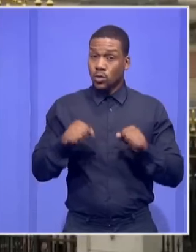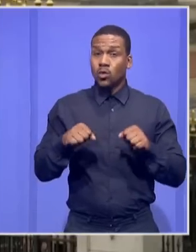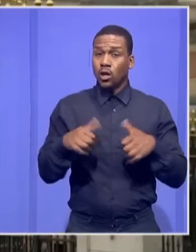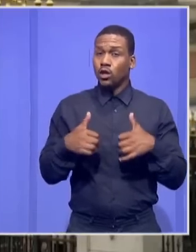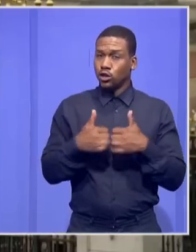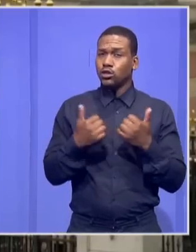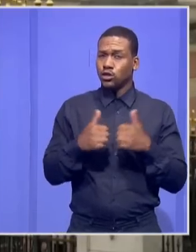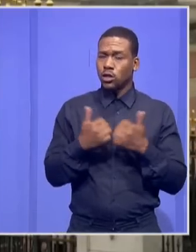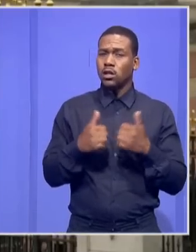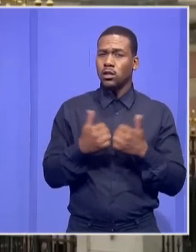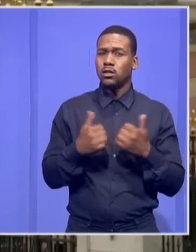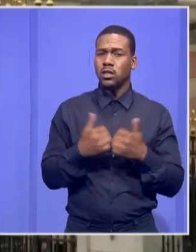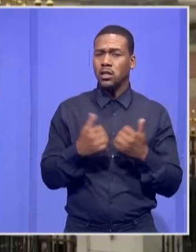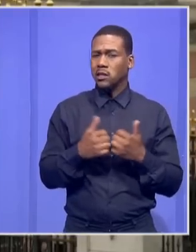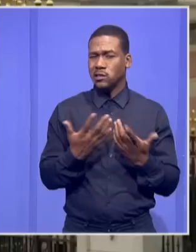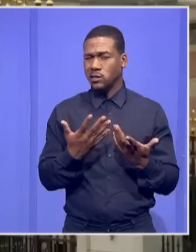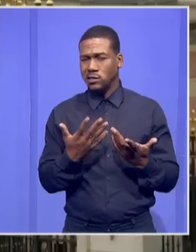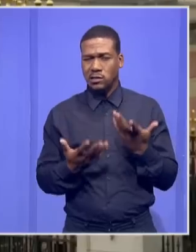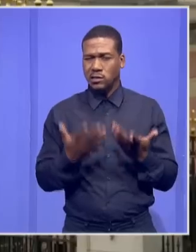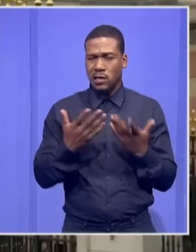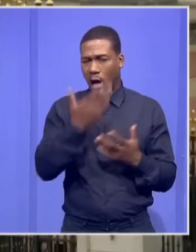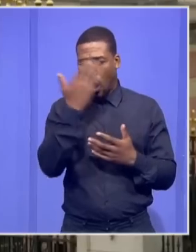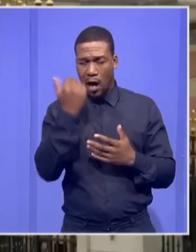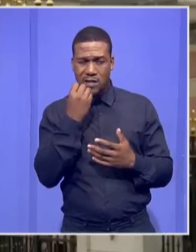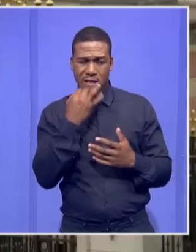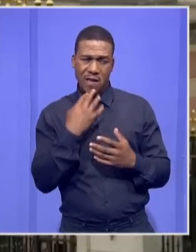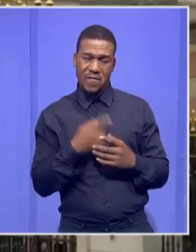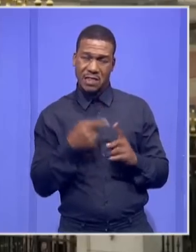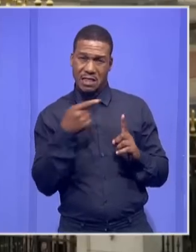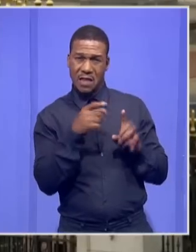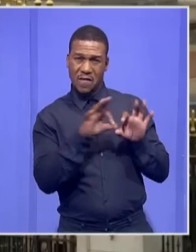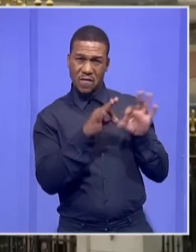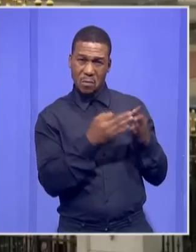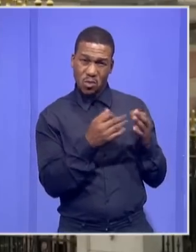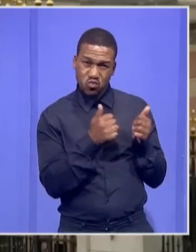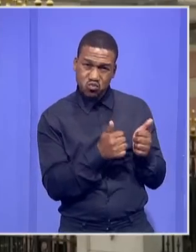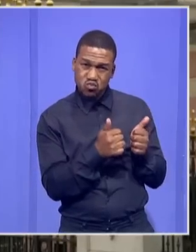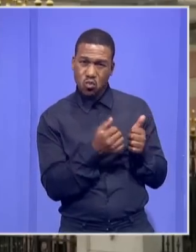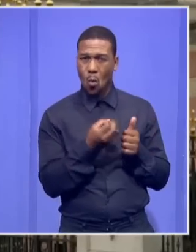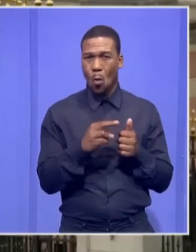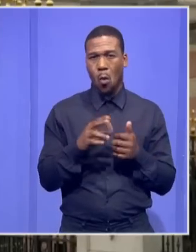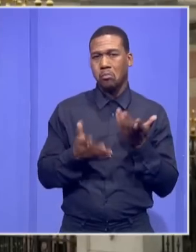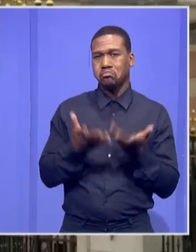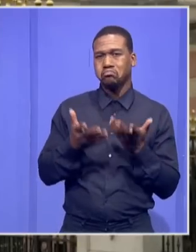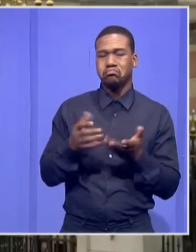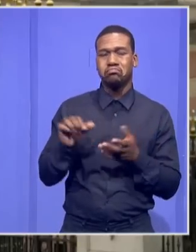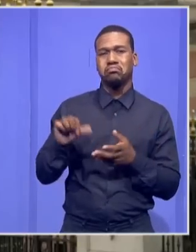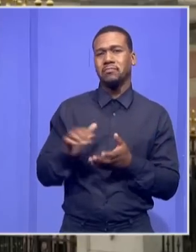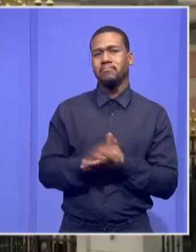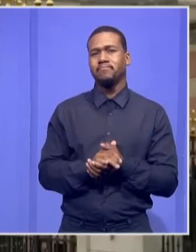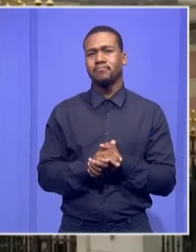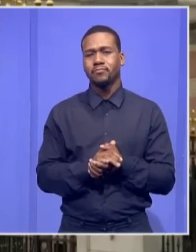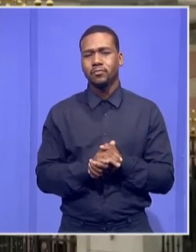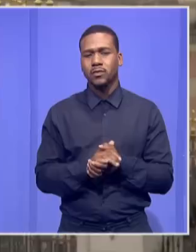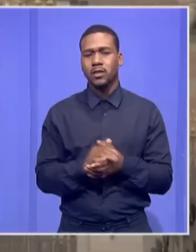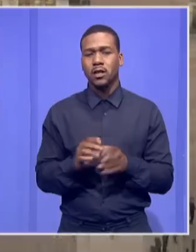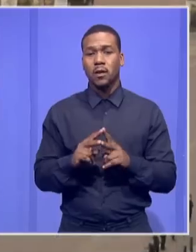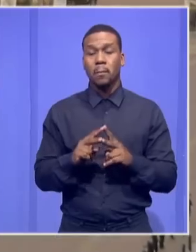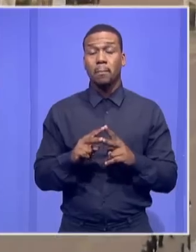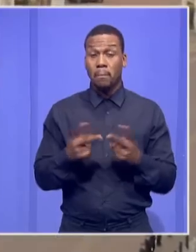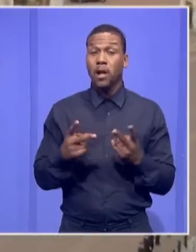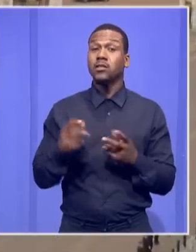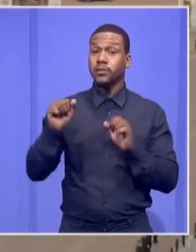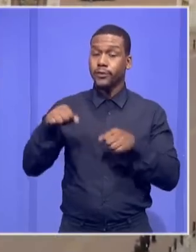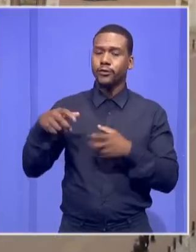in terms of working out whether the royal family are worth it. Certainly people who like the royal family will say, yes, of course they're worth it, and point to tourism, as we've